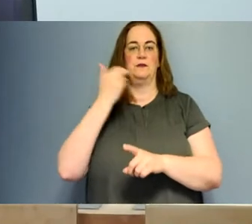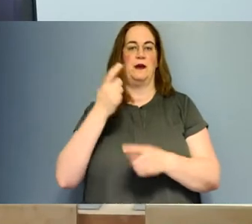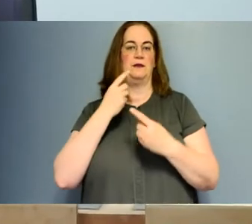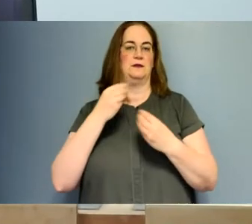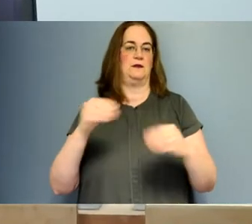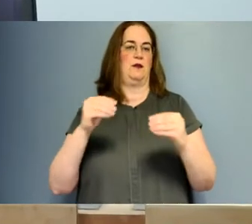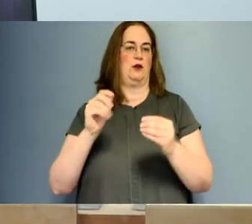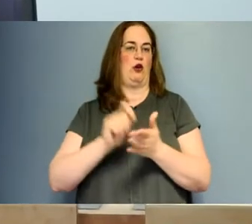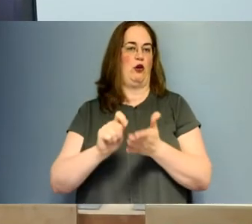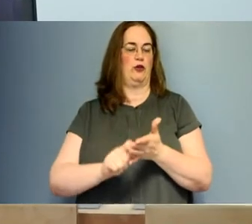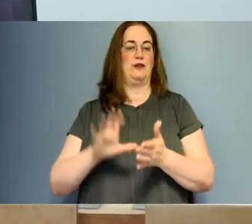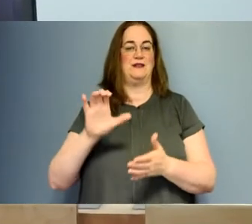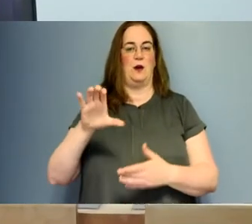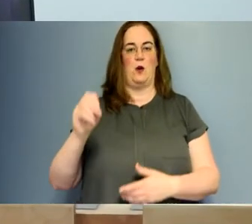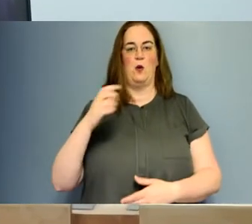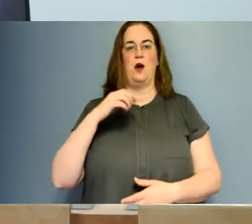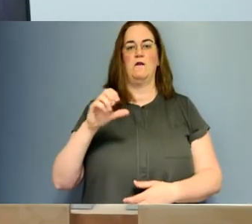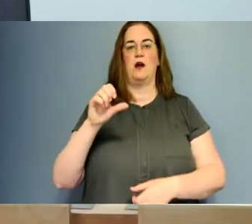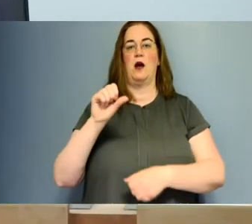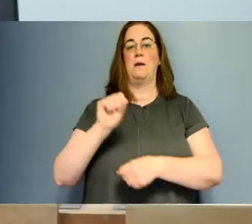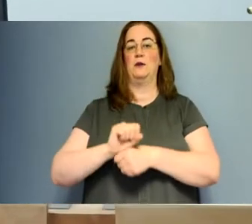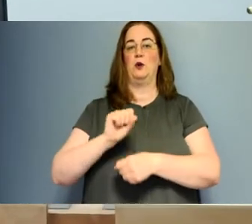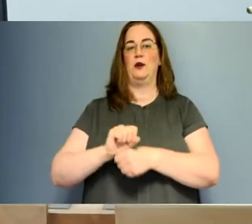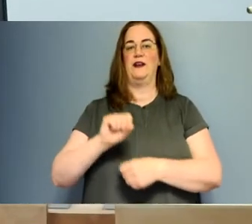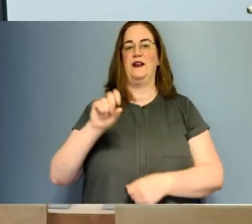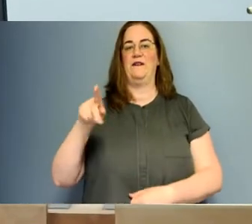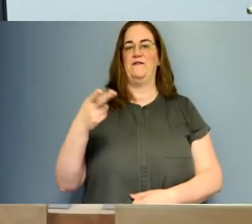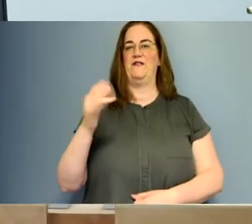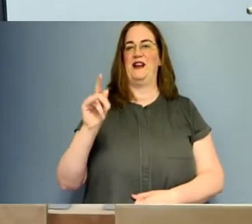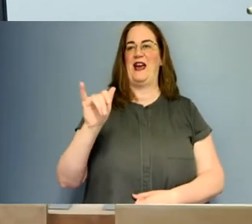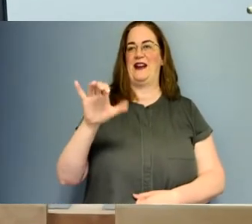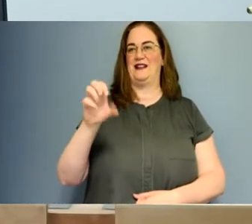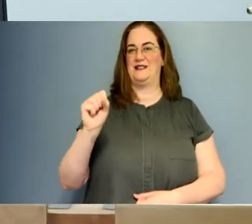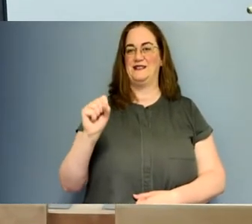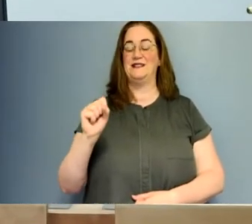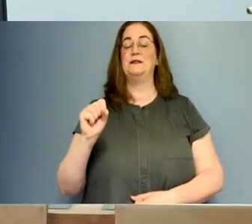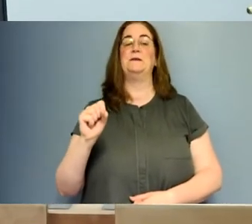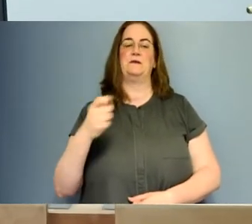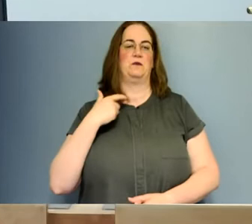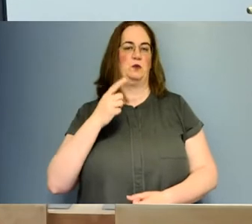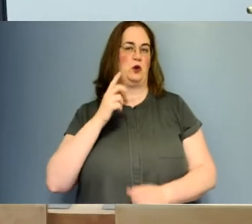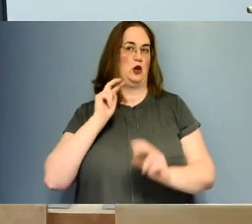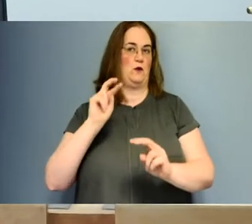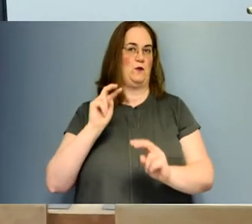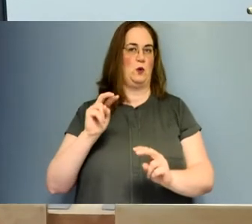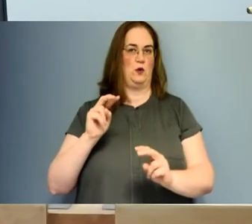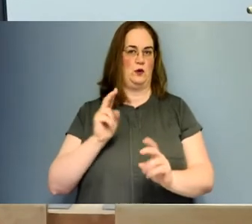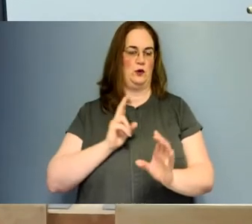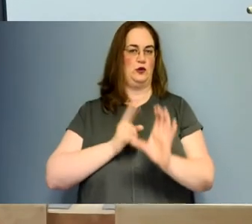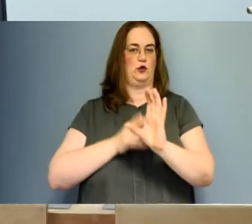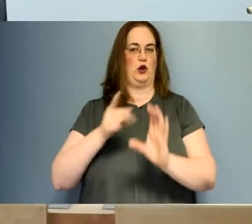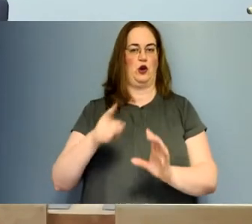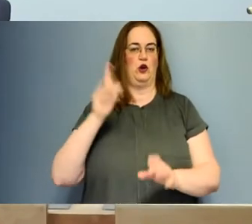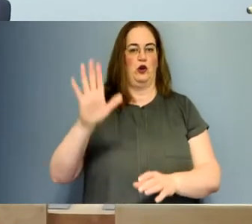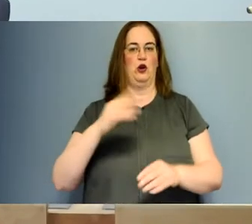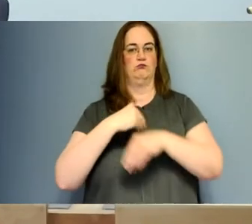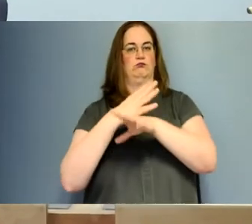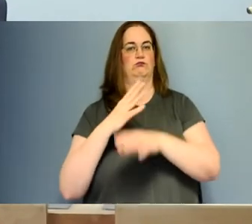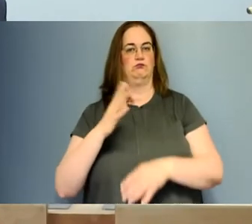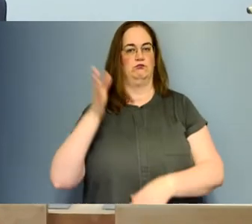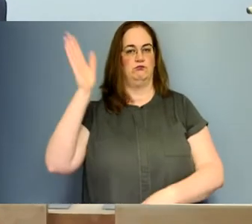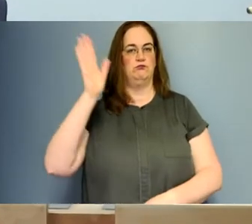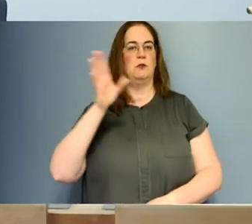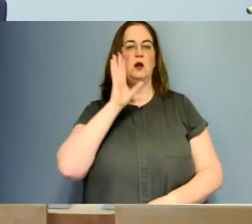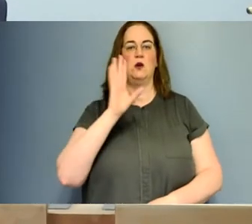author and CEO of Employee Fanatics. And we look forward to joining her in this WED Talk, and it will